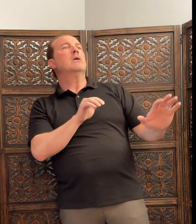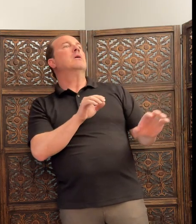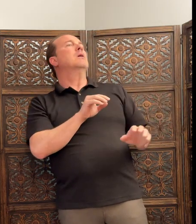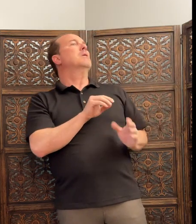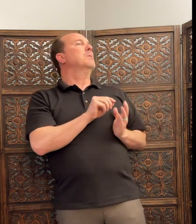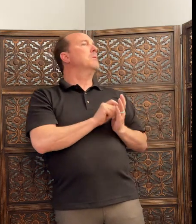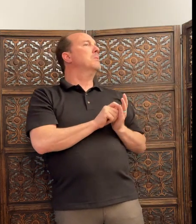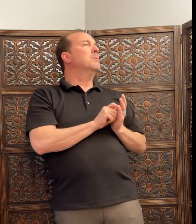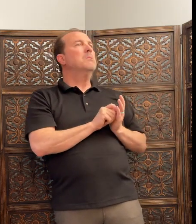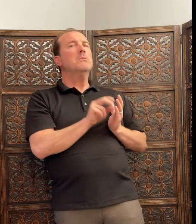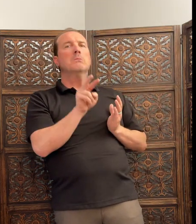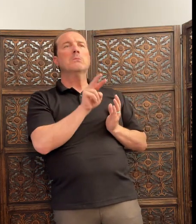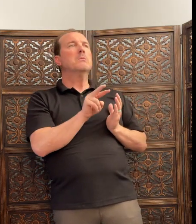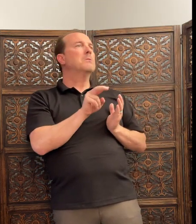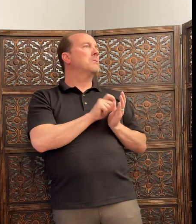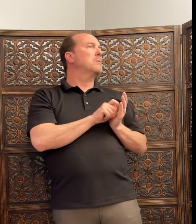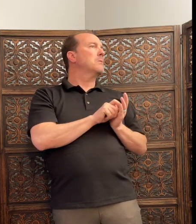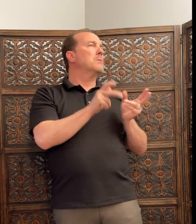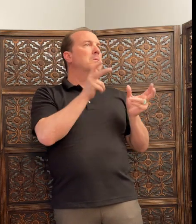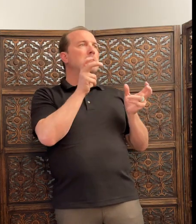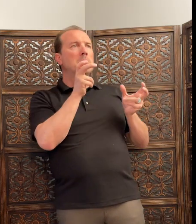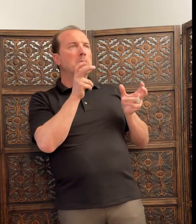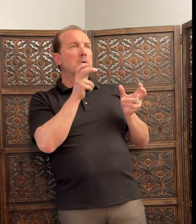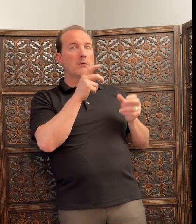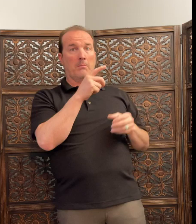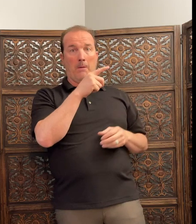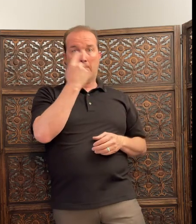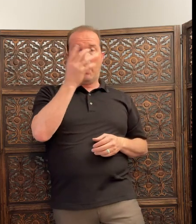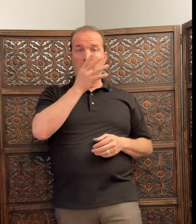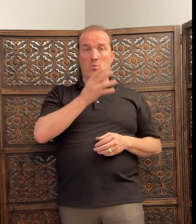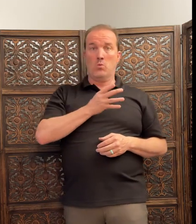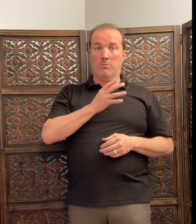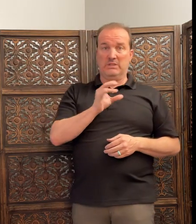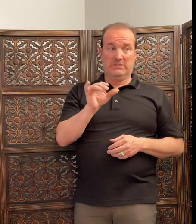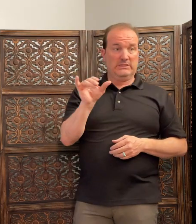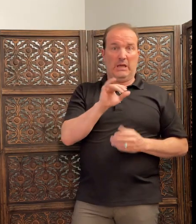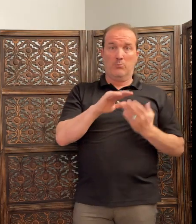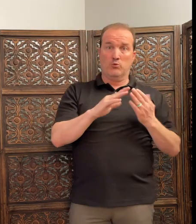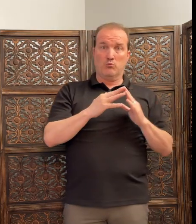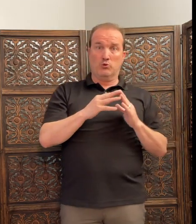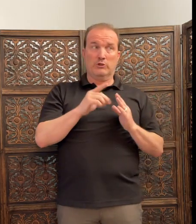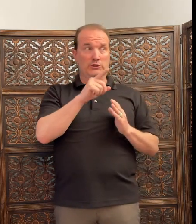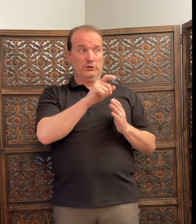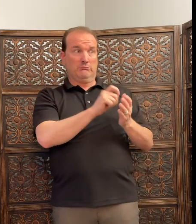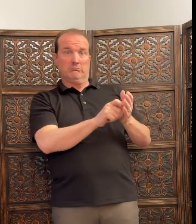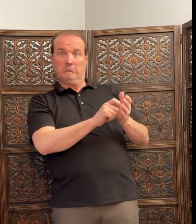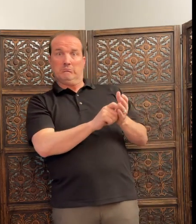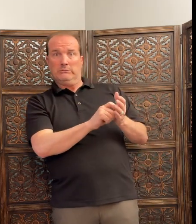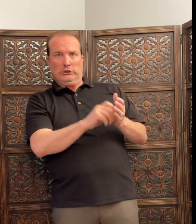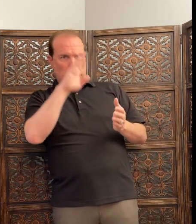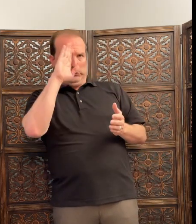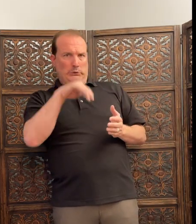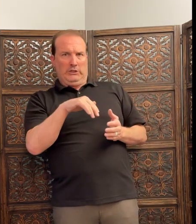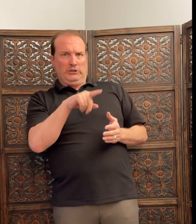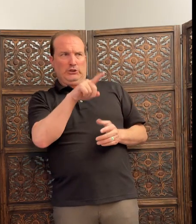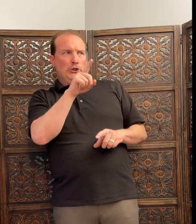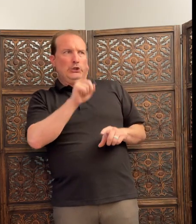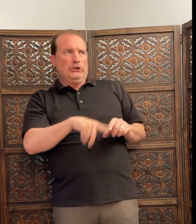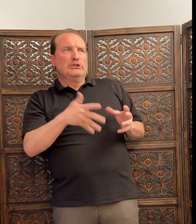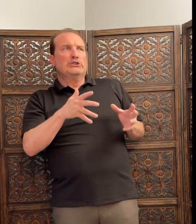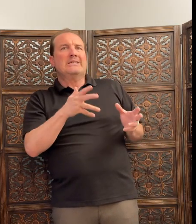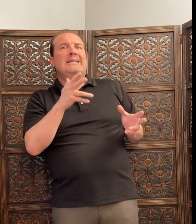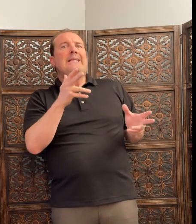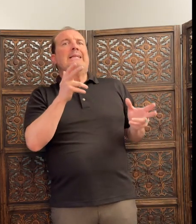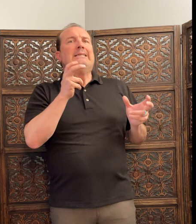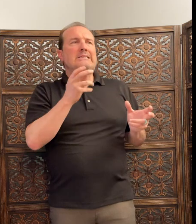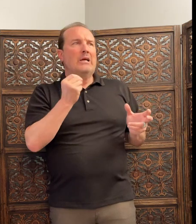distance from the action in order to be an observant listener. But as a Black woman from the same communities that she recorded, she knew that